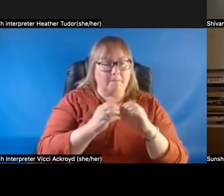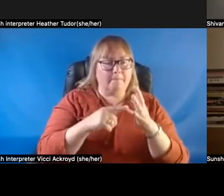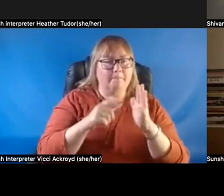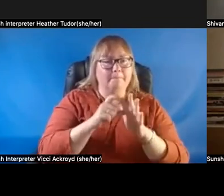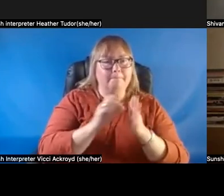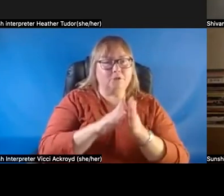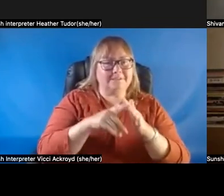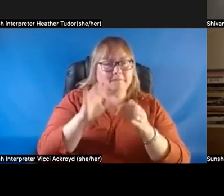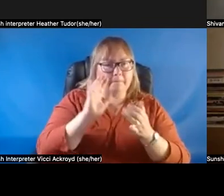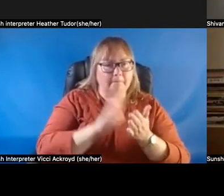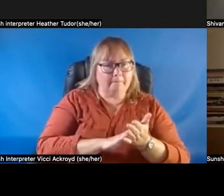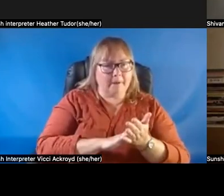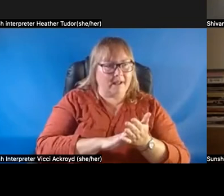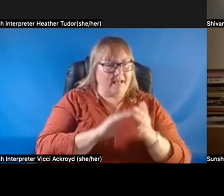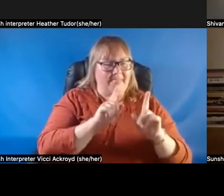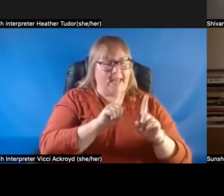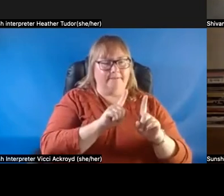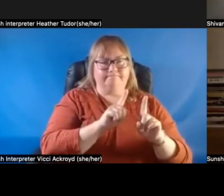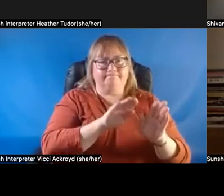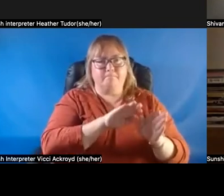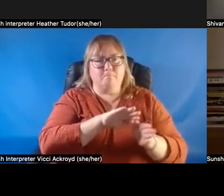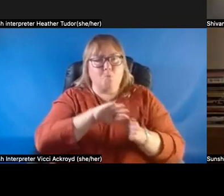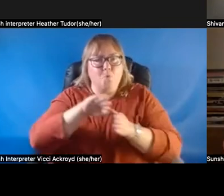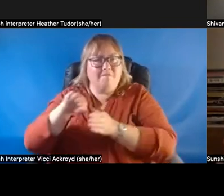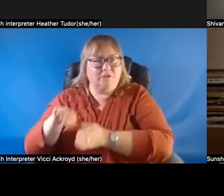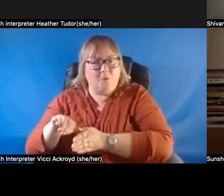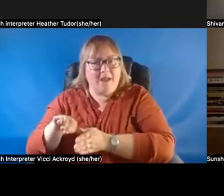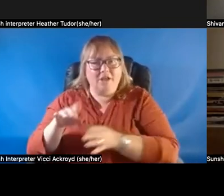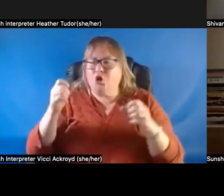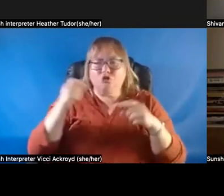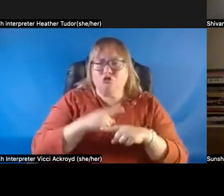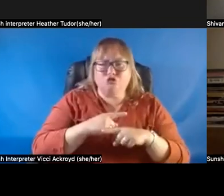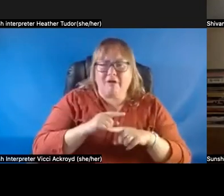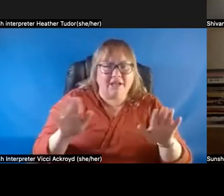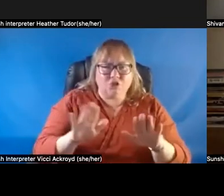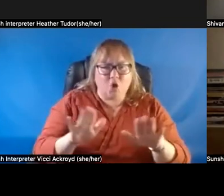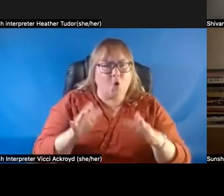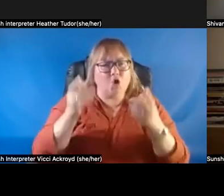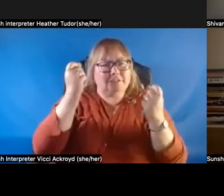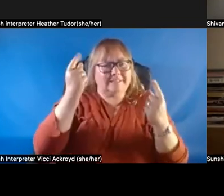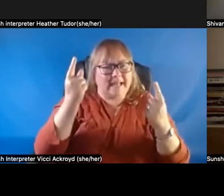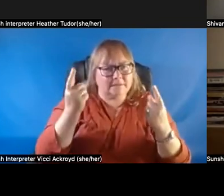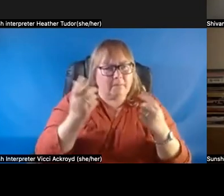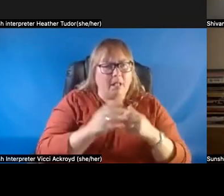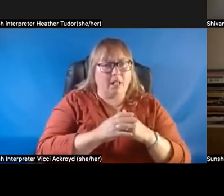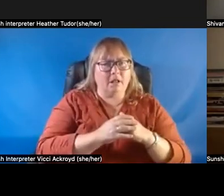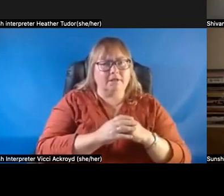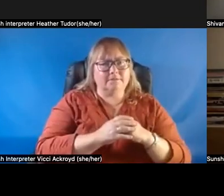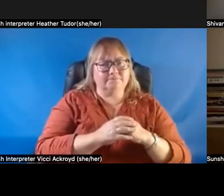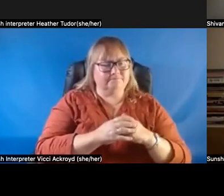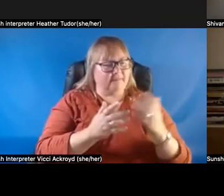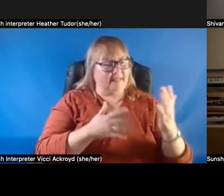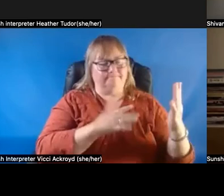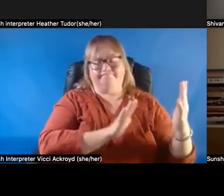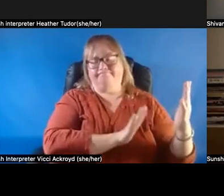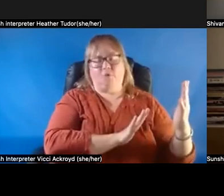of strange, it's not strange, I mean, it's completely understandable, kind of not wanting to deal with it. I